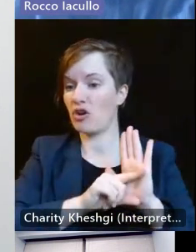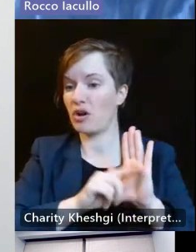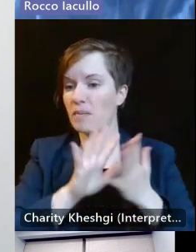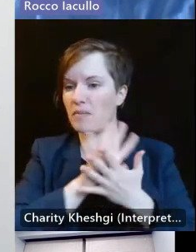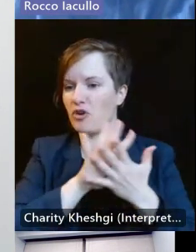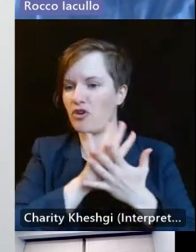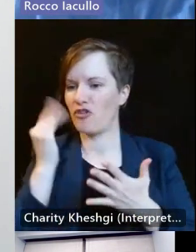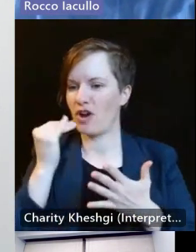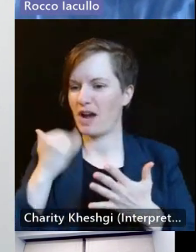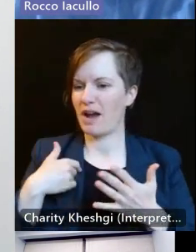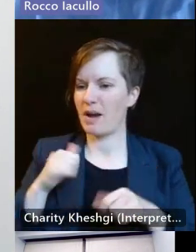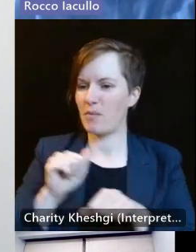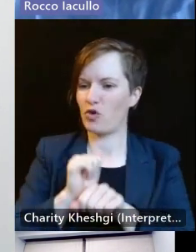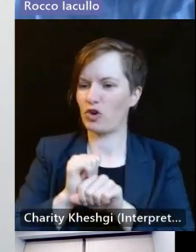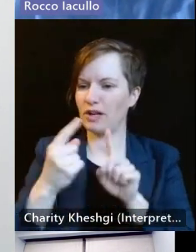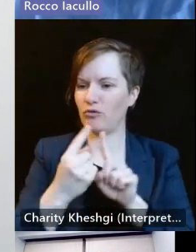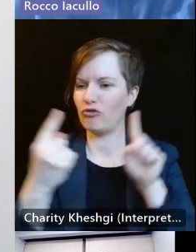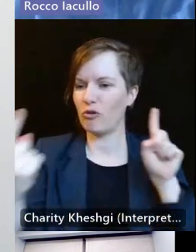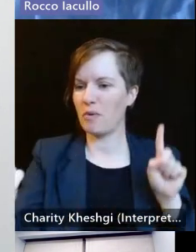today. I'm